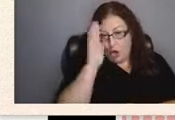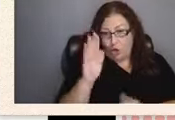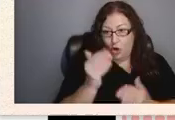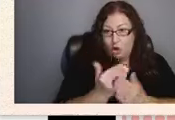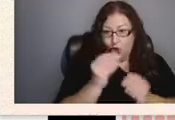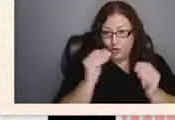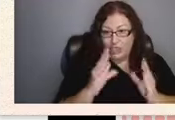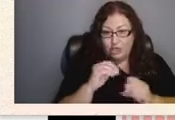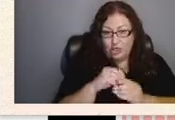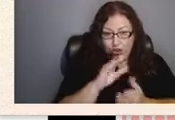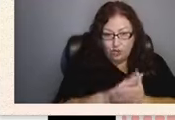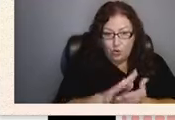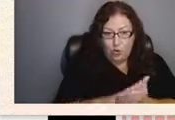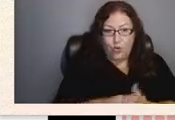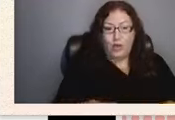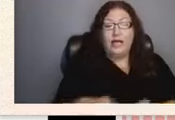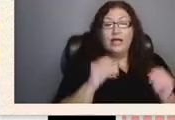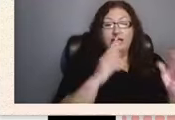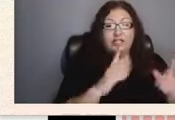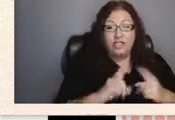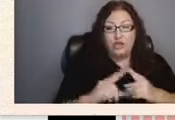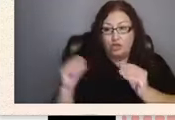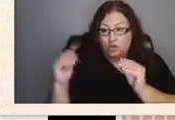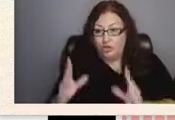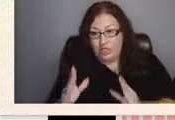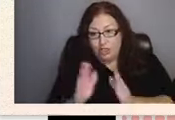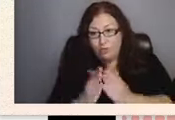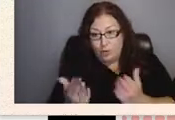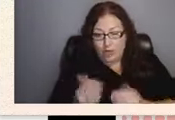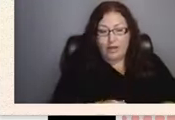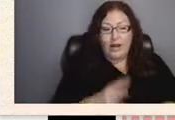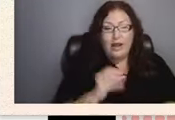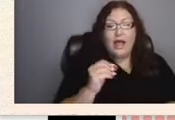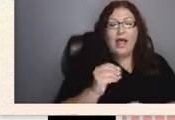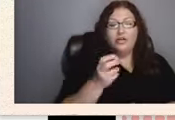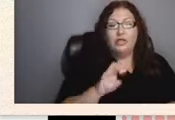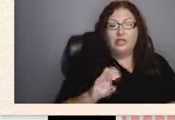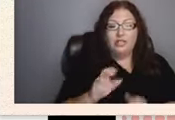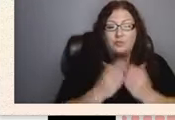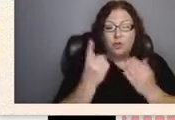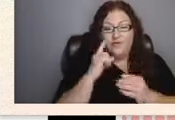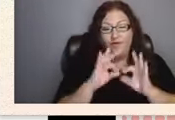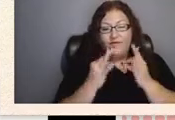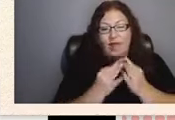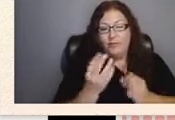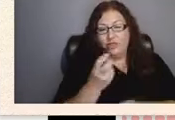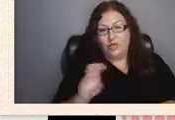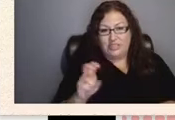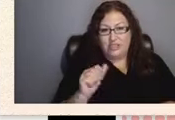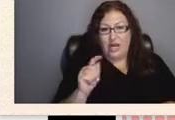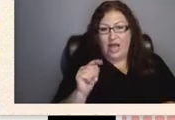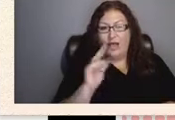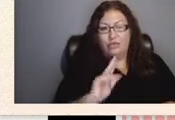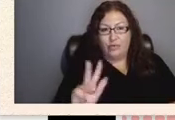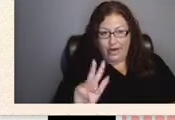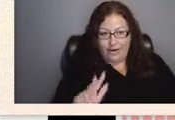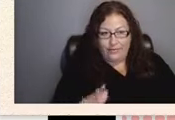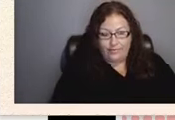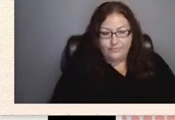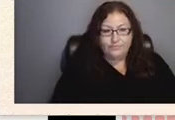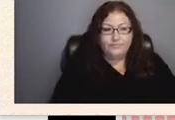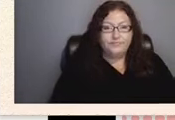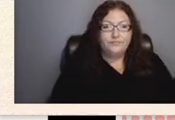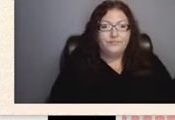School, Teacher to Teacher booklet, and Transition booklet for families transition at the age of 3.